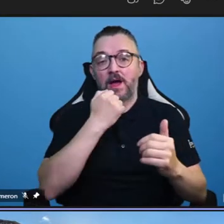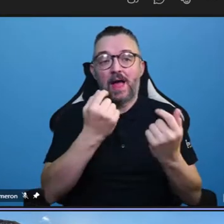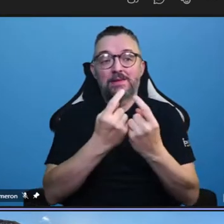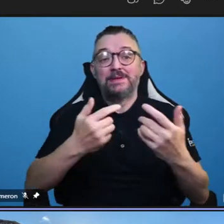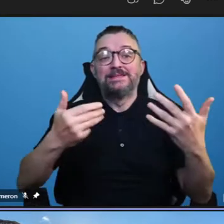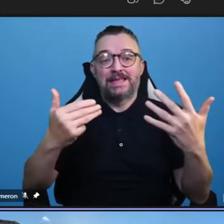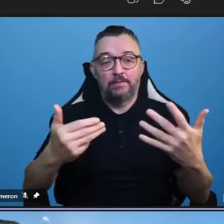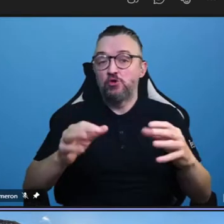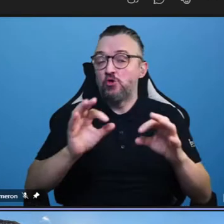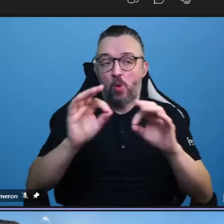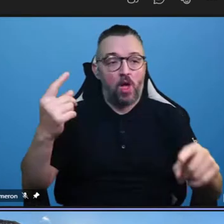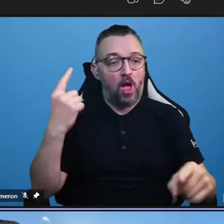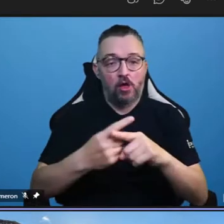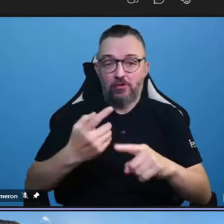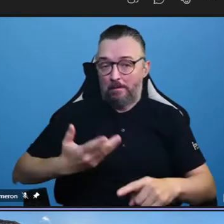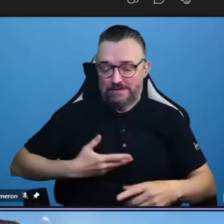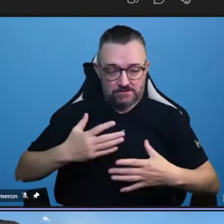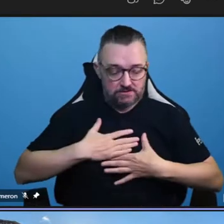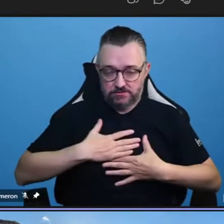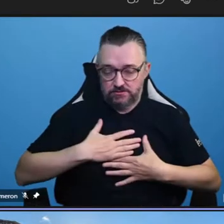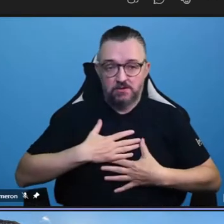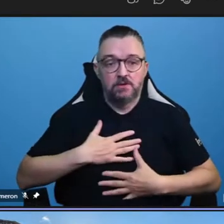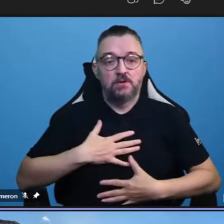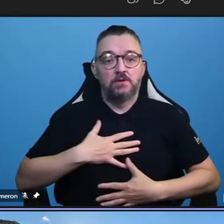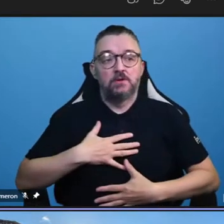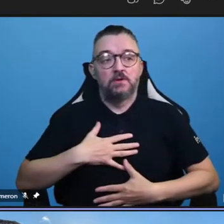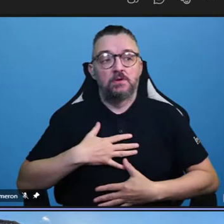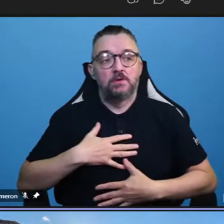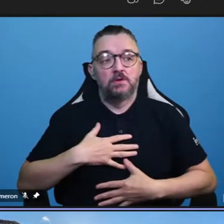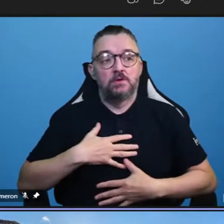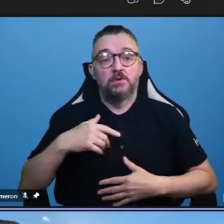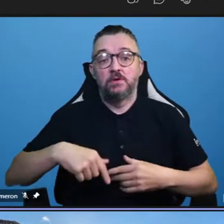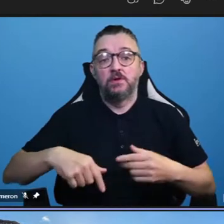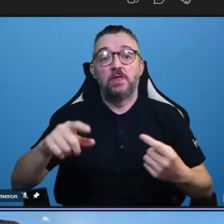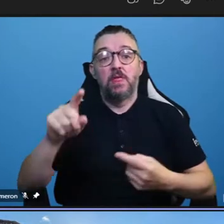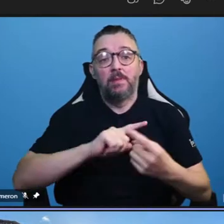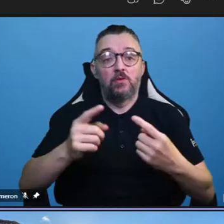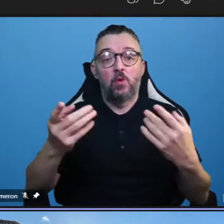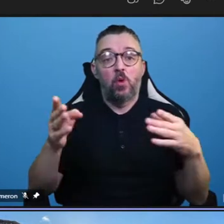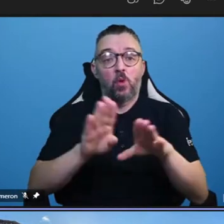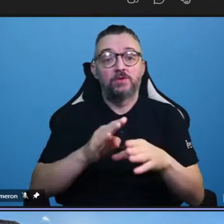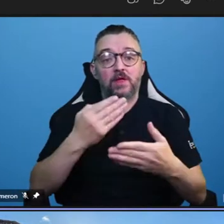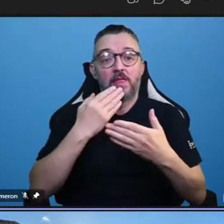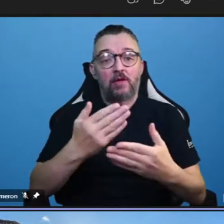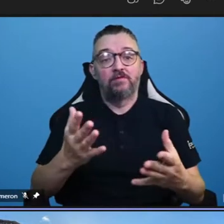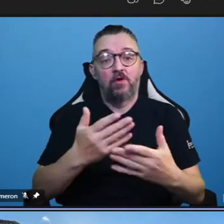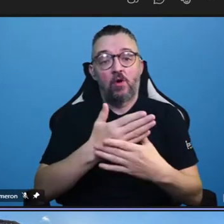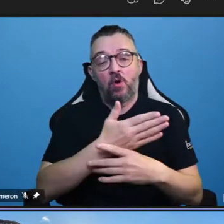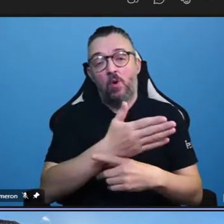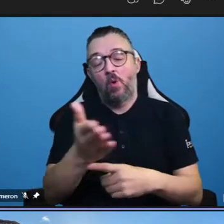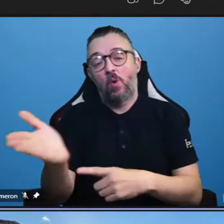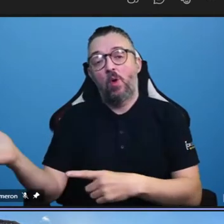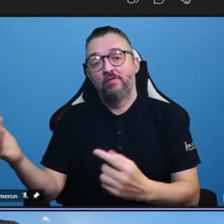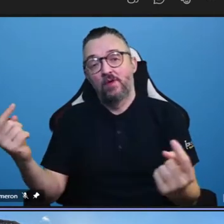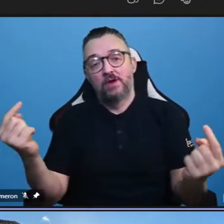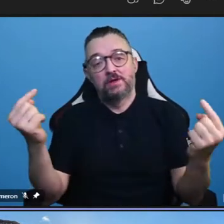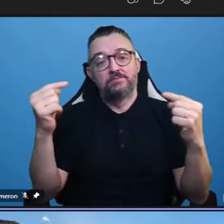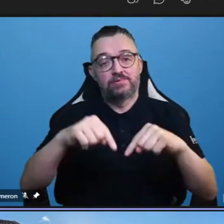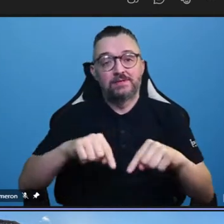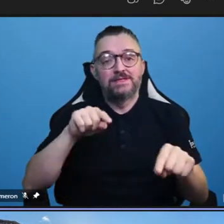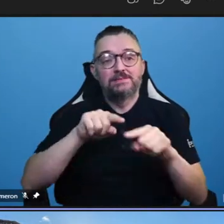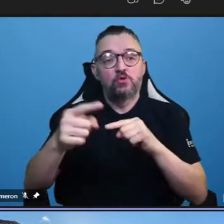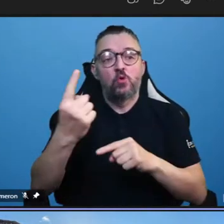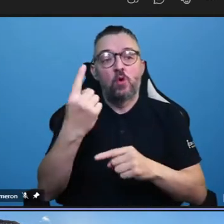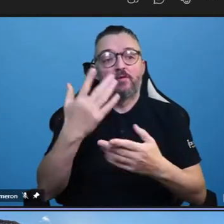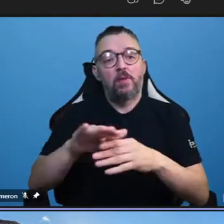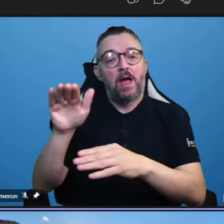urgent business for you. So I will bring this meeting to a close and thank you all for your attendance, particularly those from